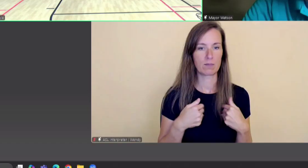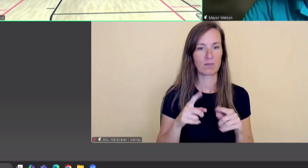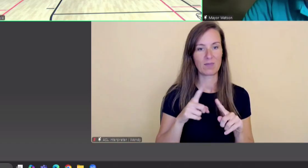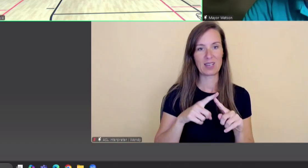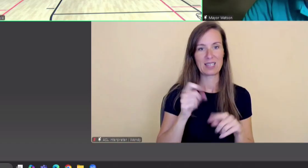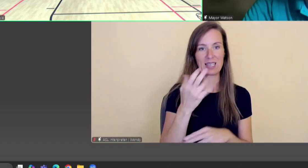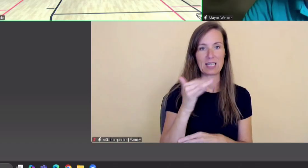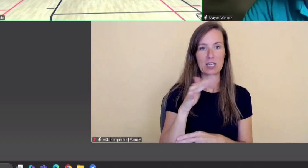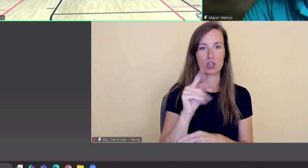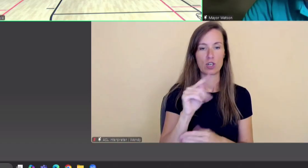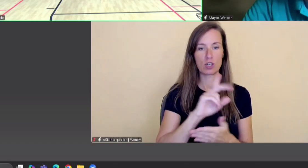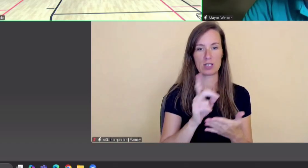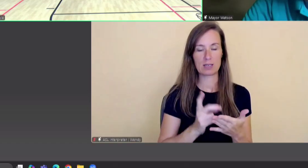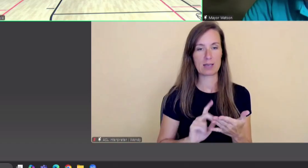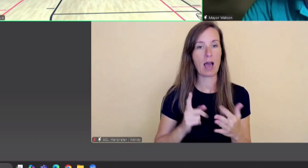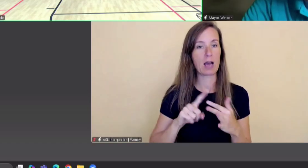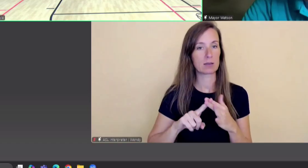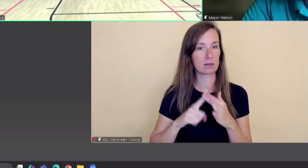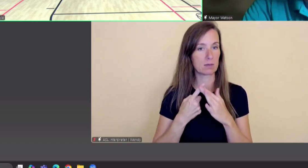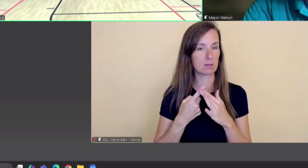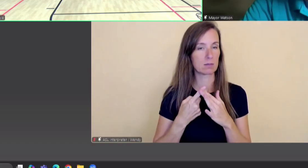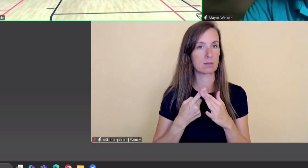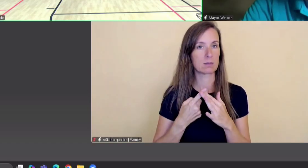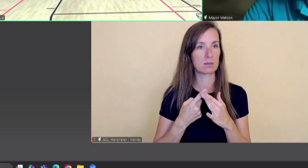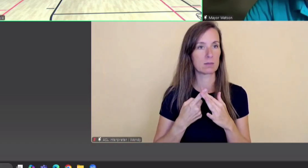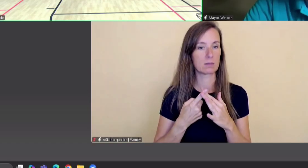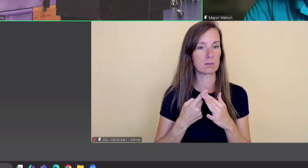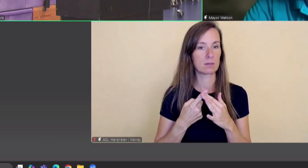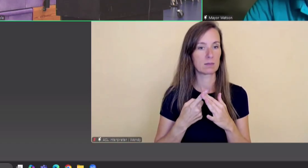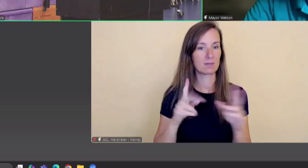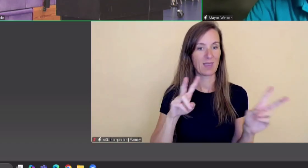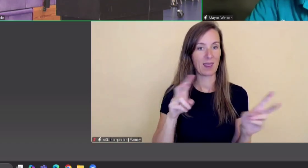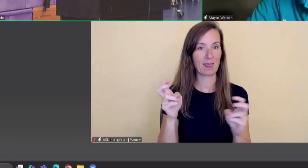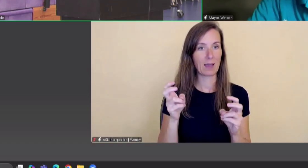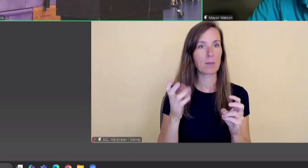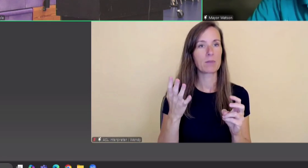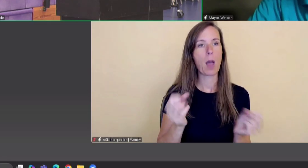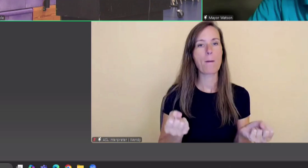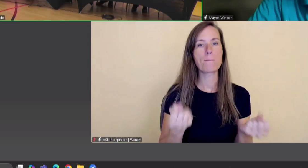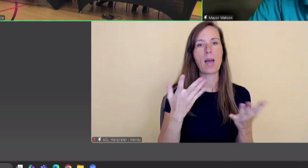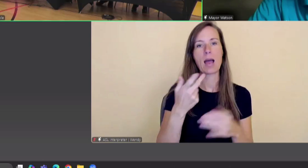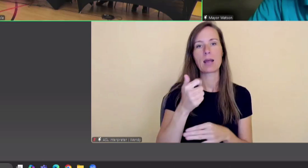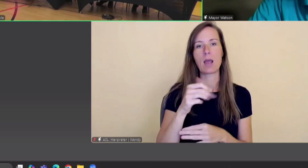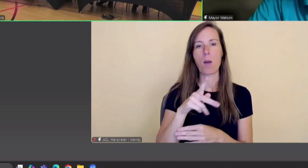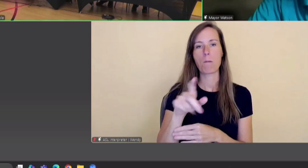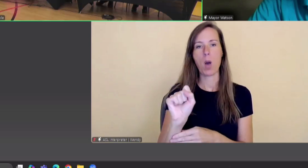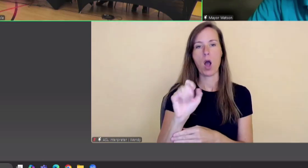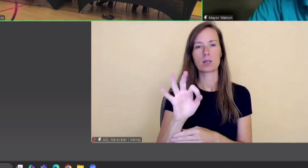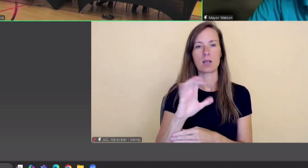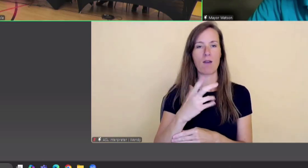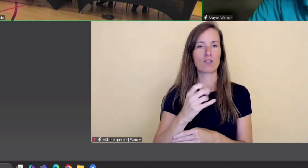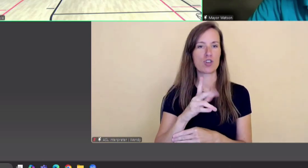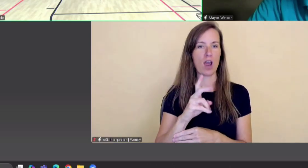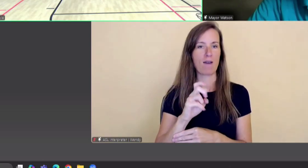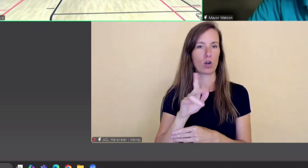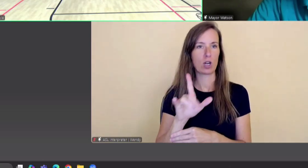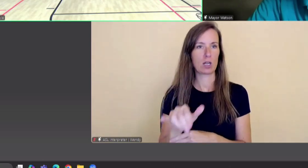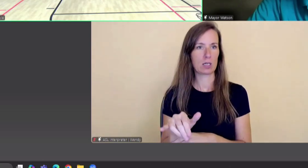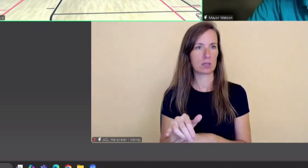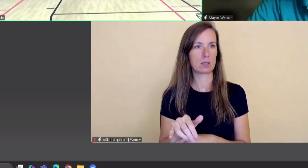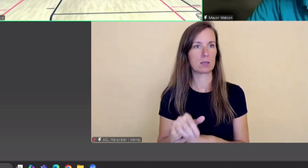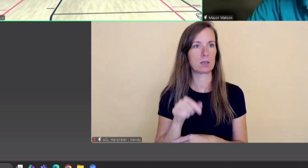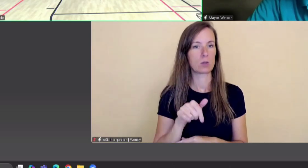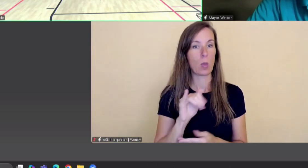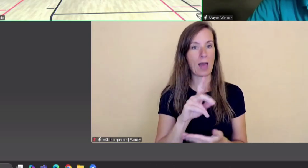progress. The theme being the many parks of Cheverly. So the design will feature a map of